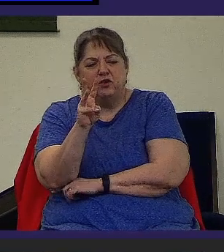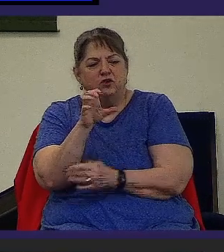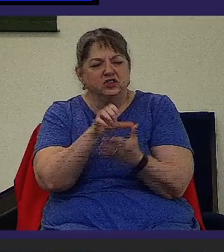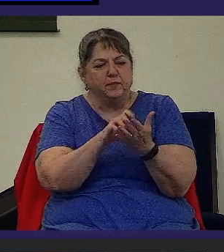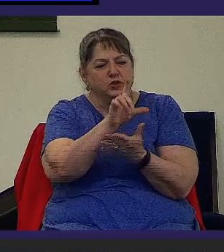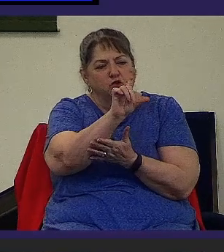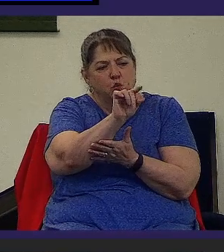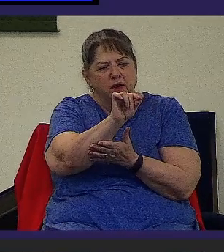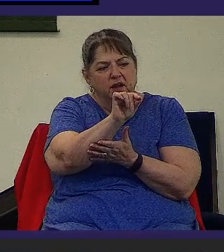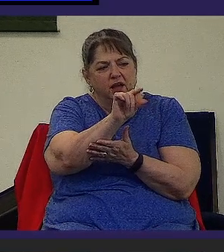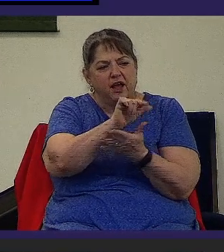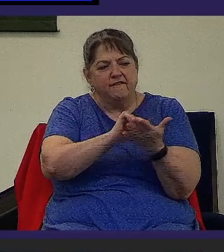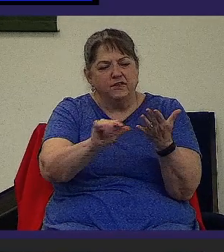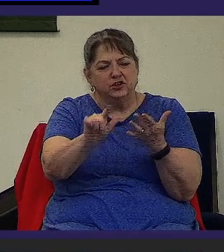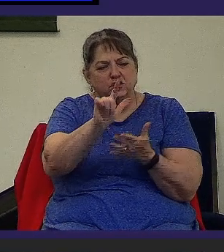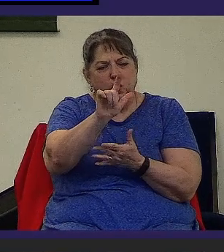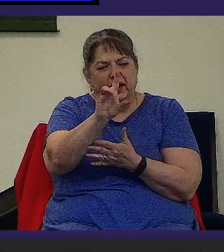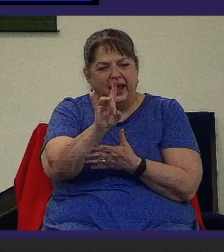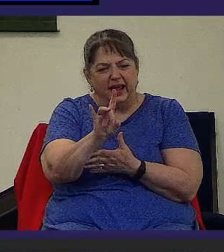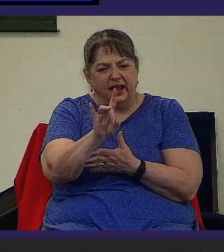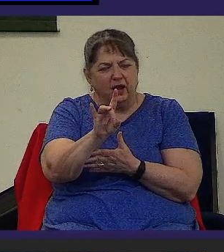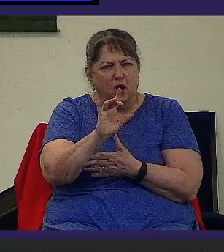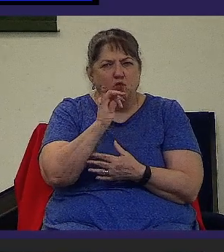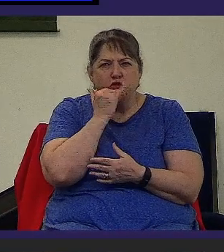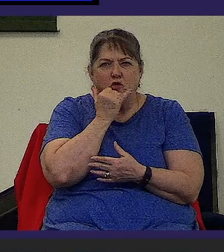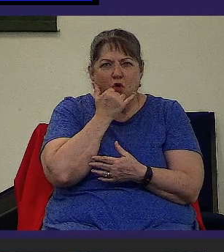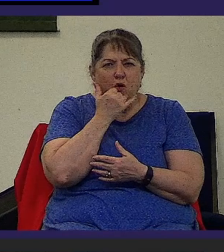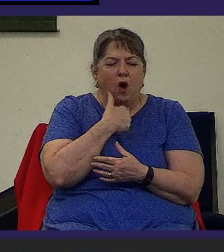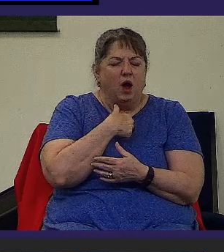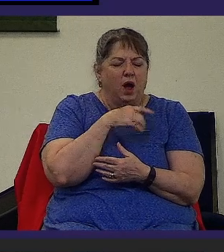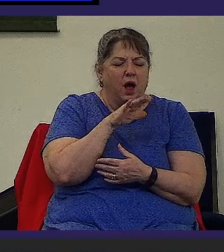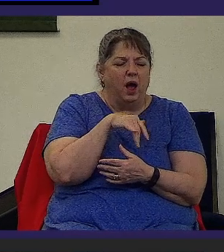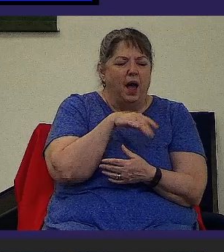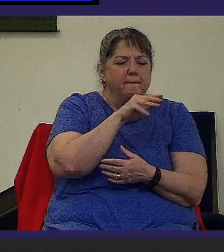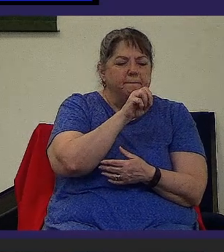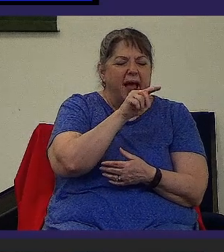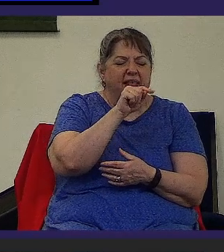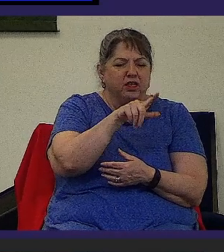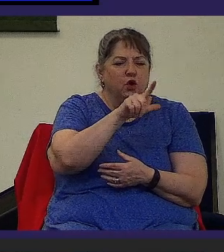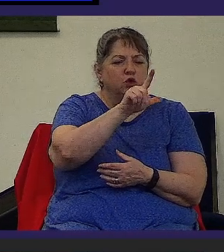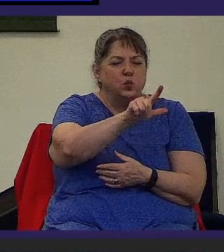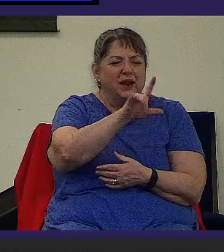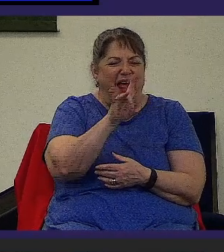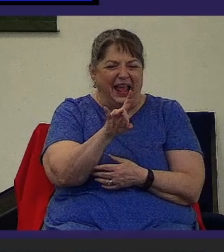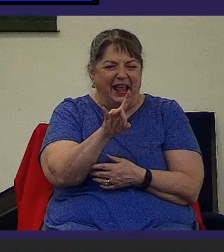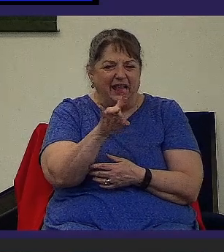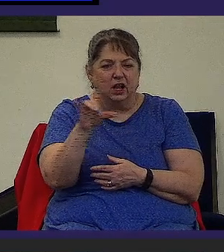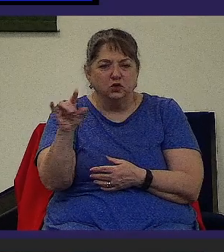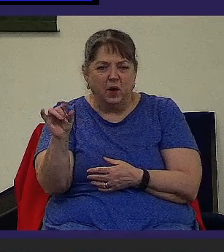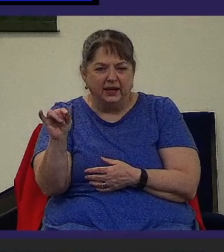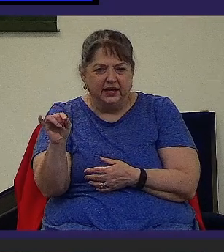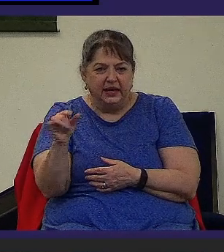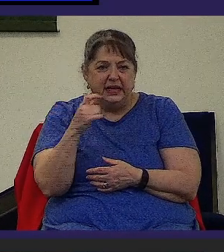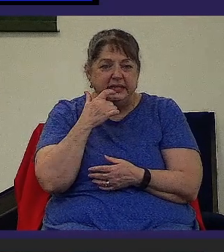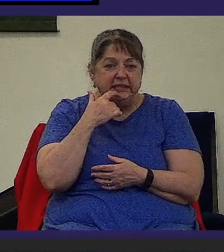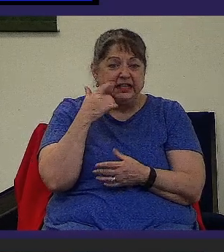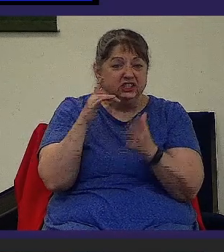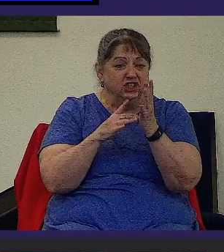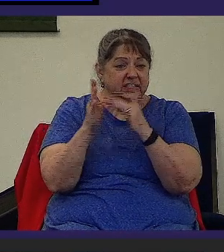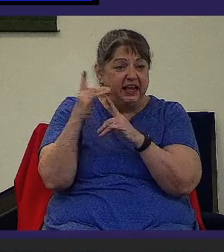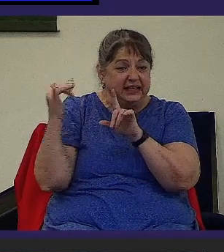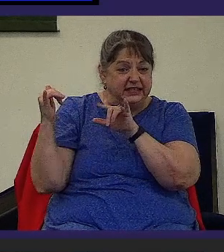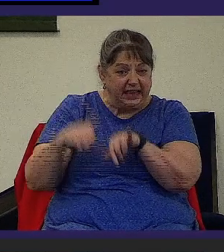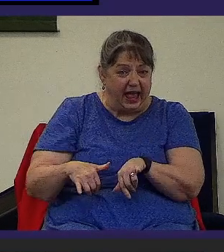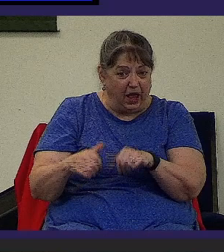matthew 28 20 sorry matthew 20 20 he says and i will be with you always even to the end of the age he's always with us